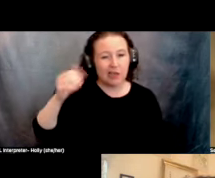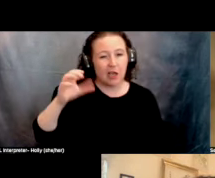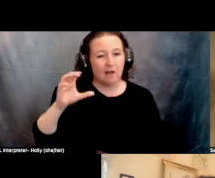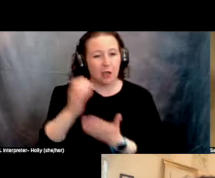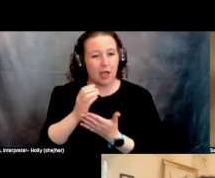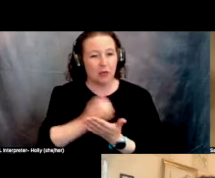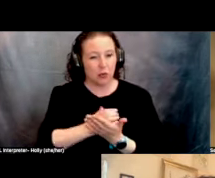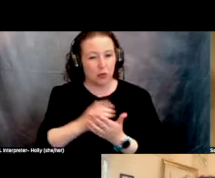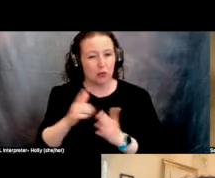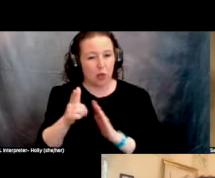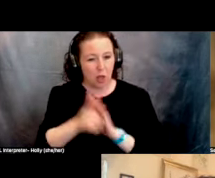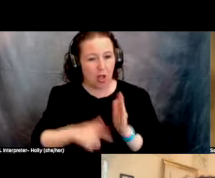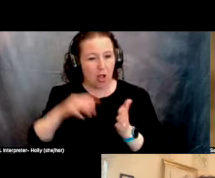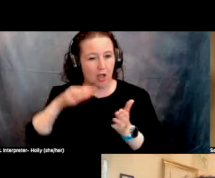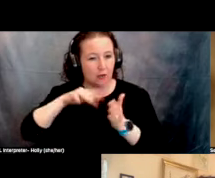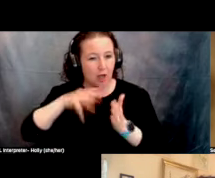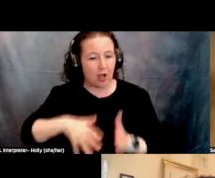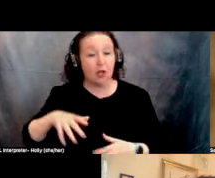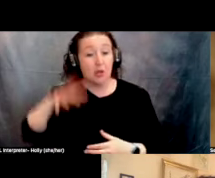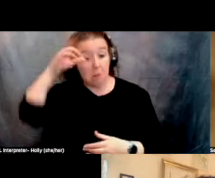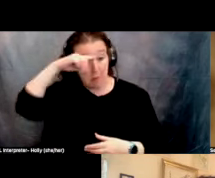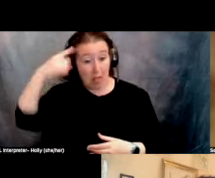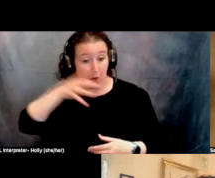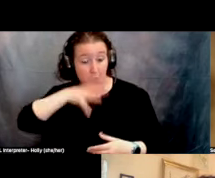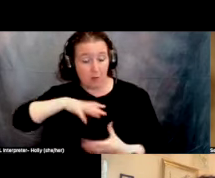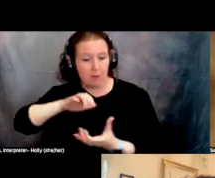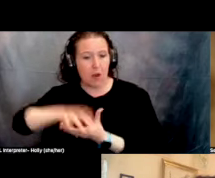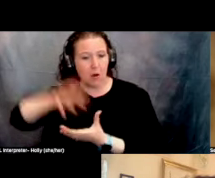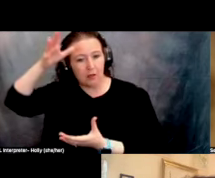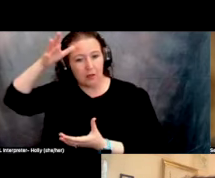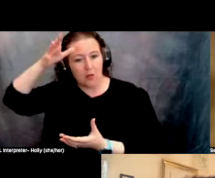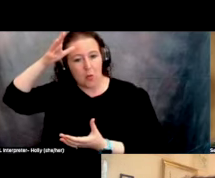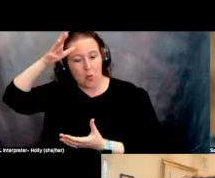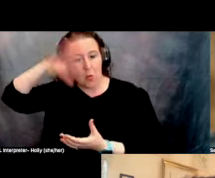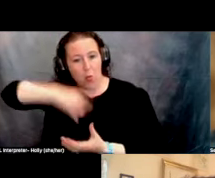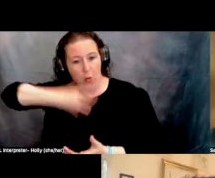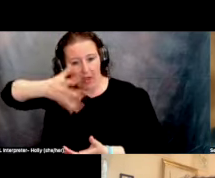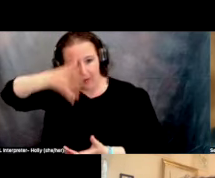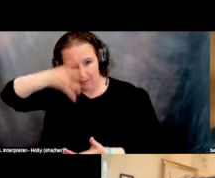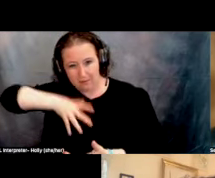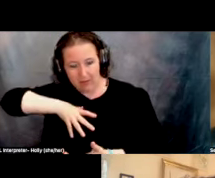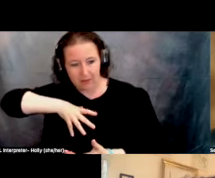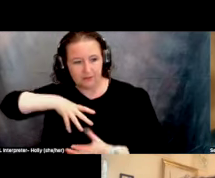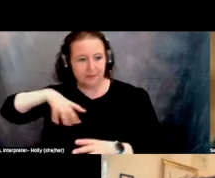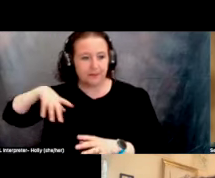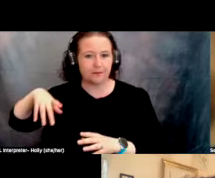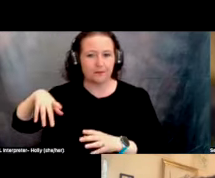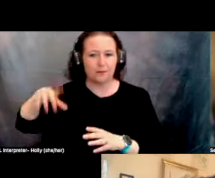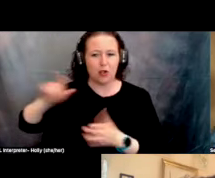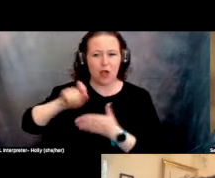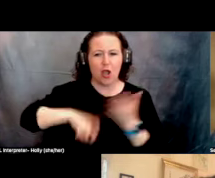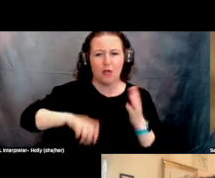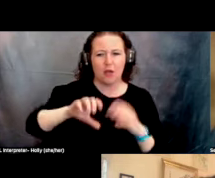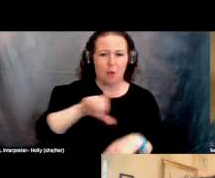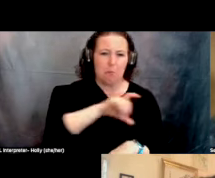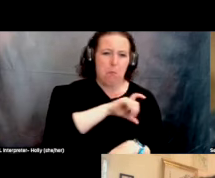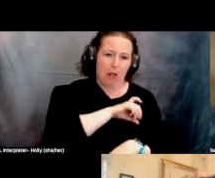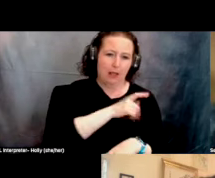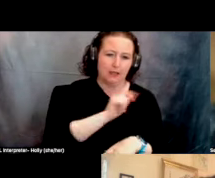a white man. And she's an author of Policing the Womb. She said in there that we need a reproductive